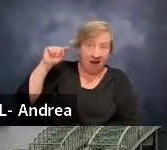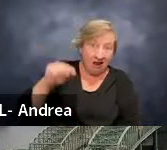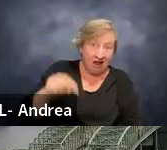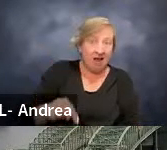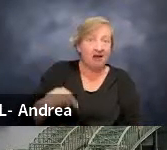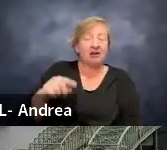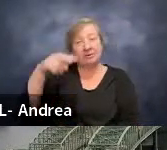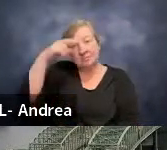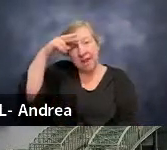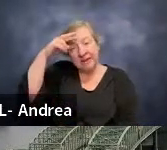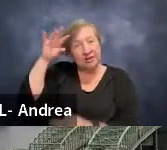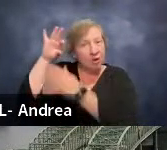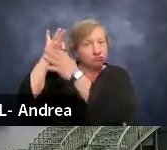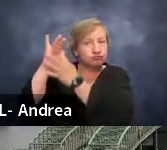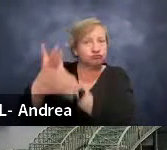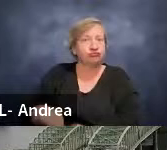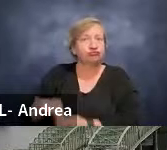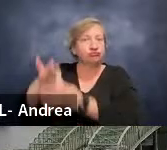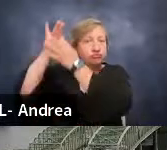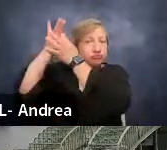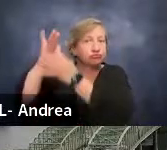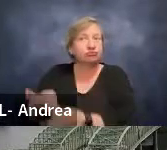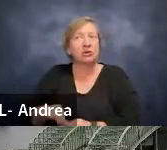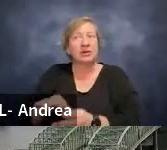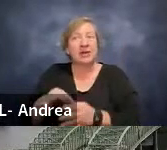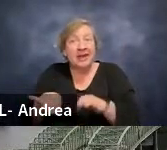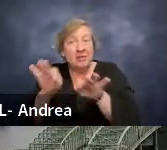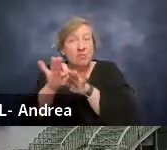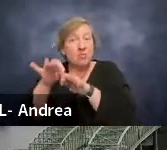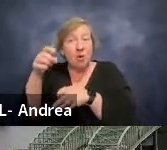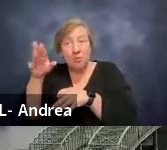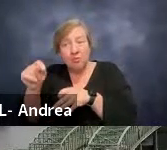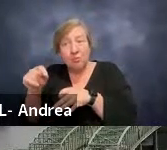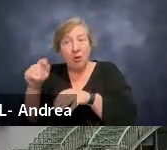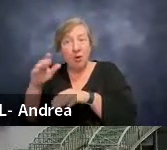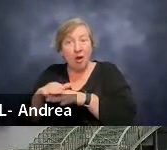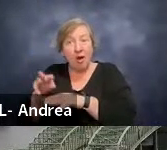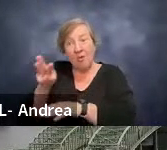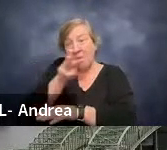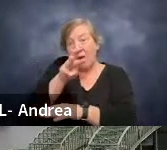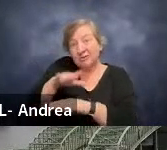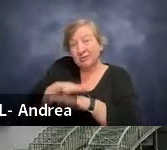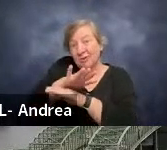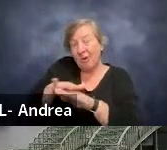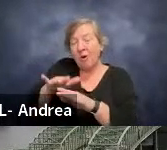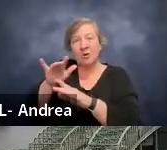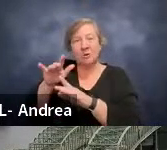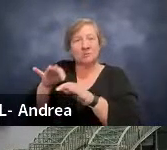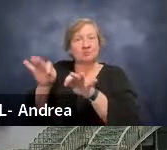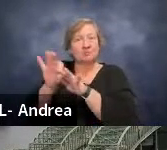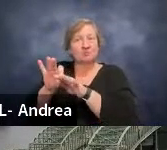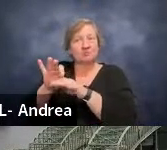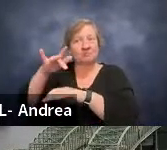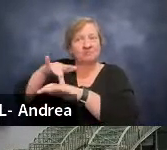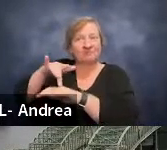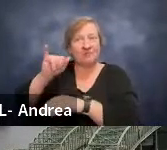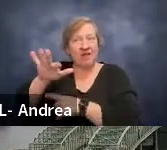the tremendously important ports that lie along the West Coast. So this is a